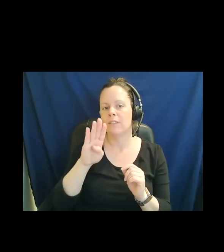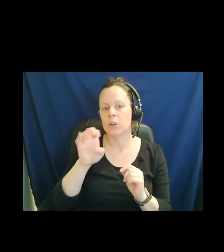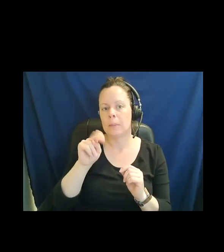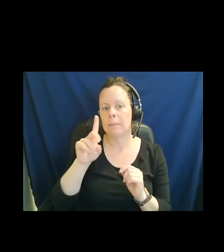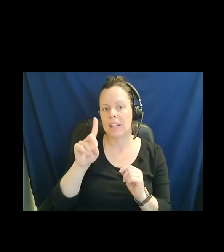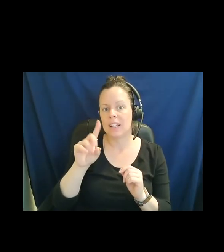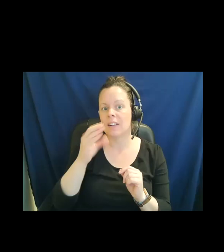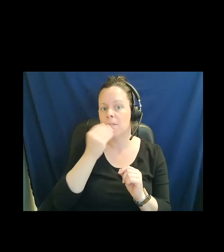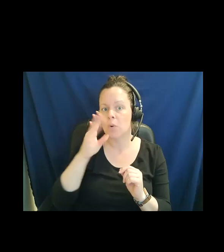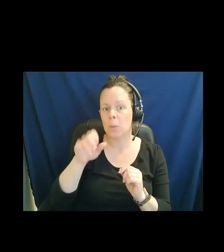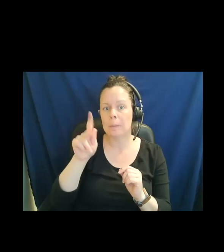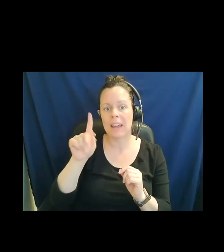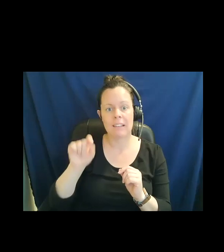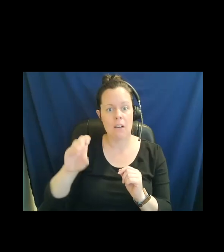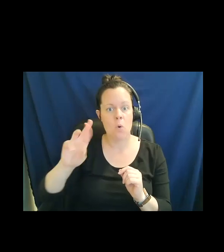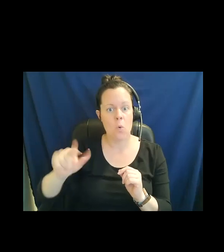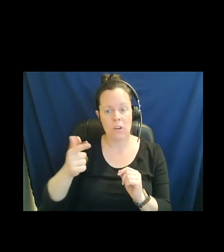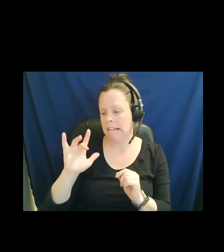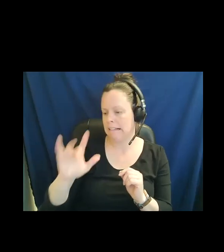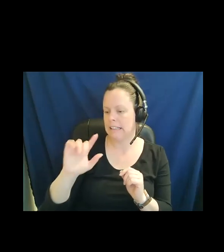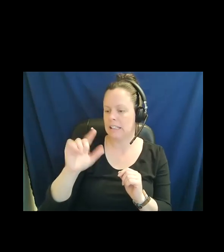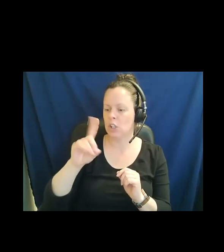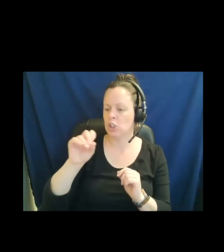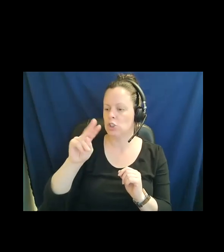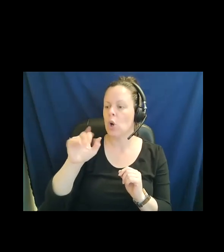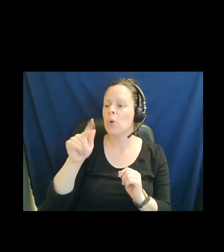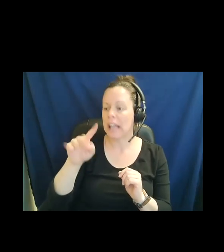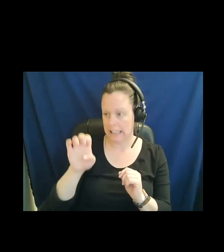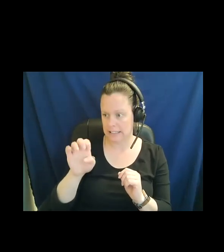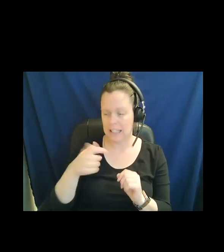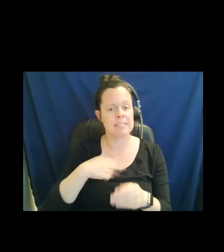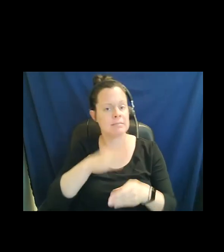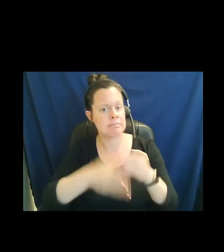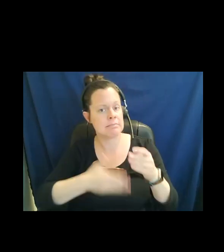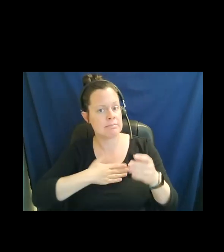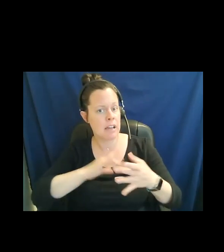Donate. And that's the end of my prepared remarks.